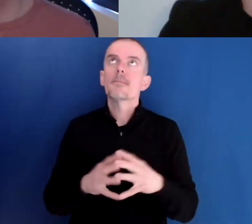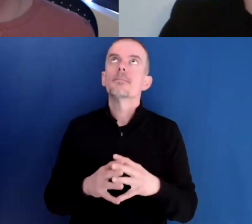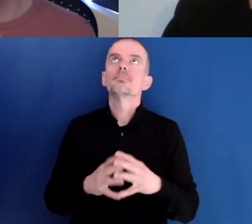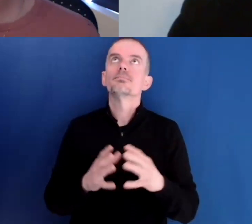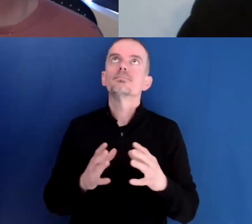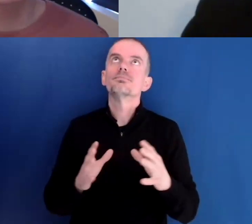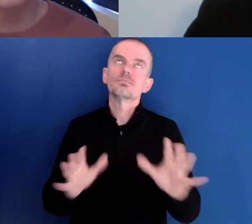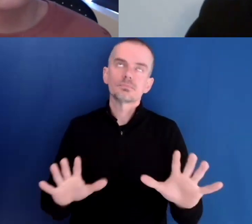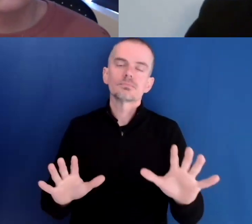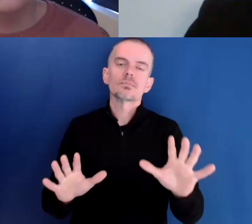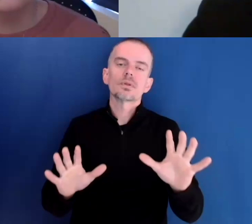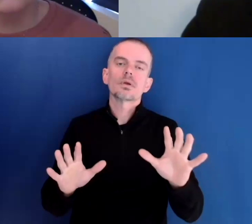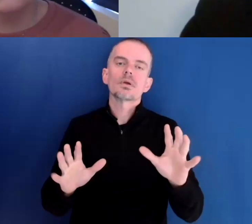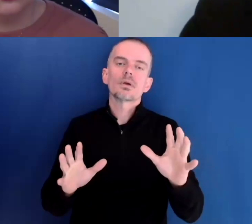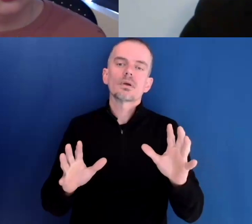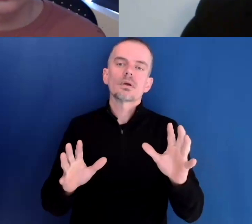mean,